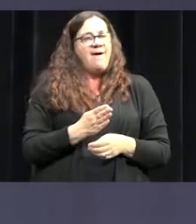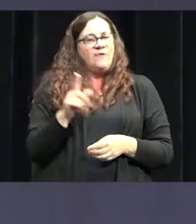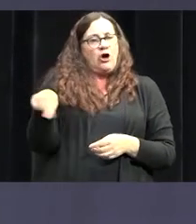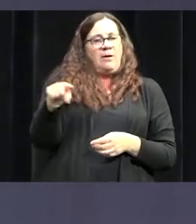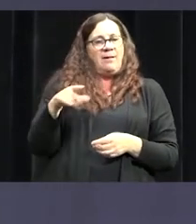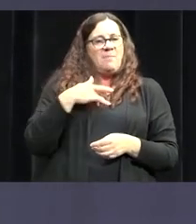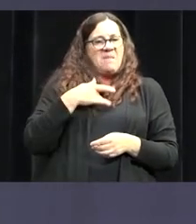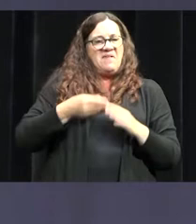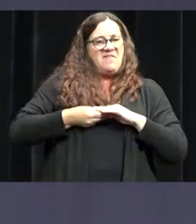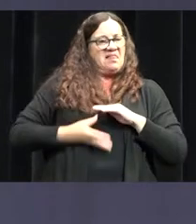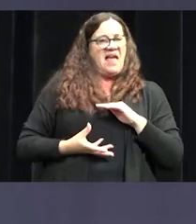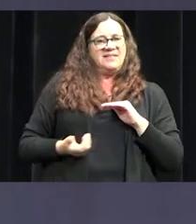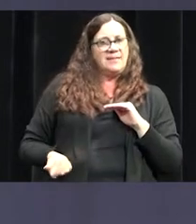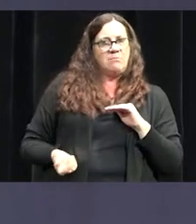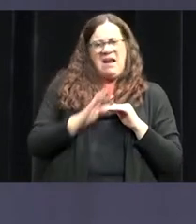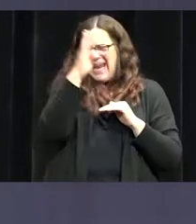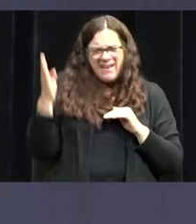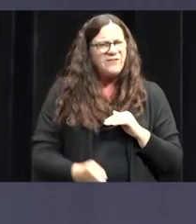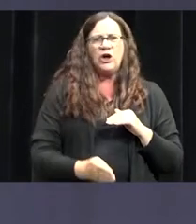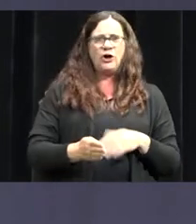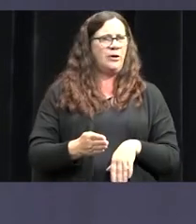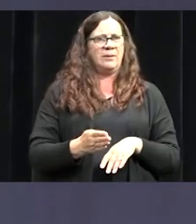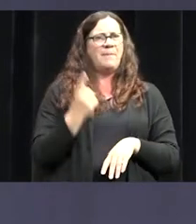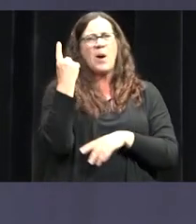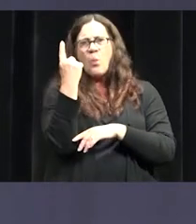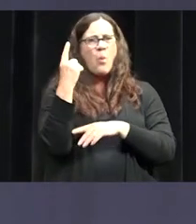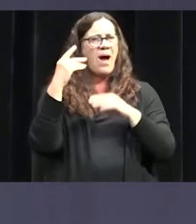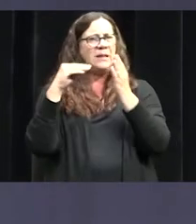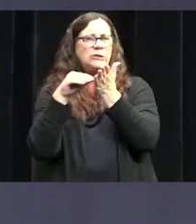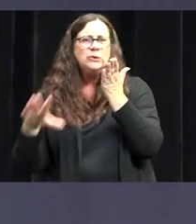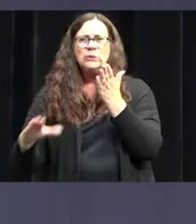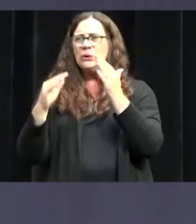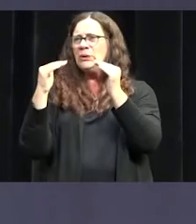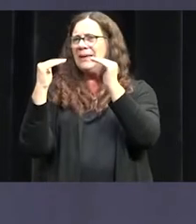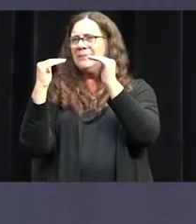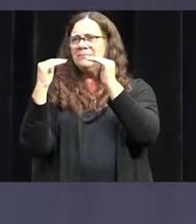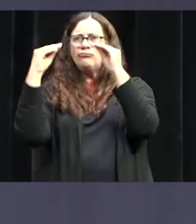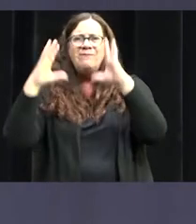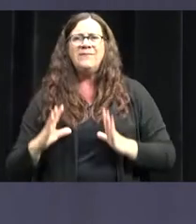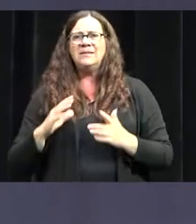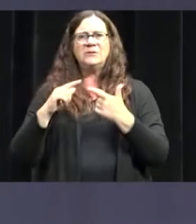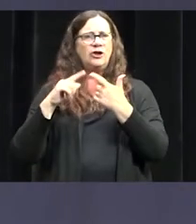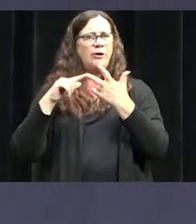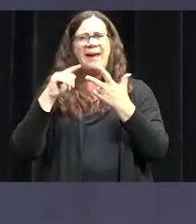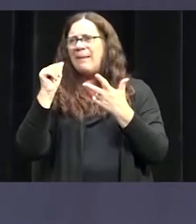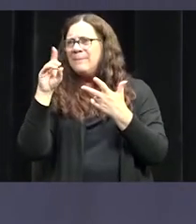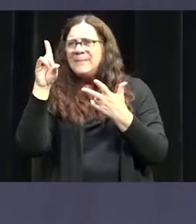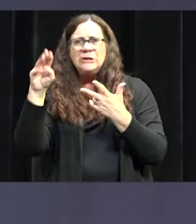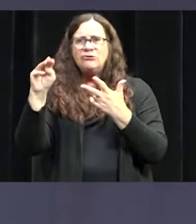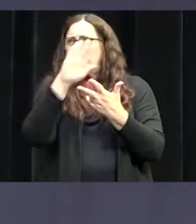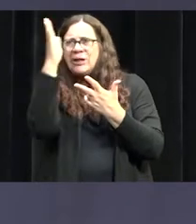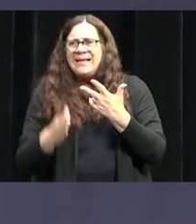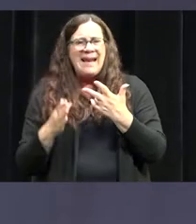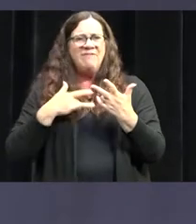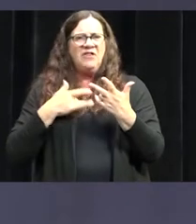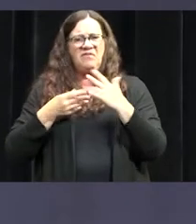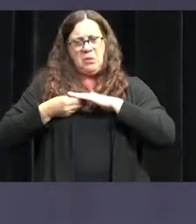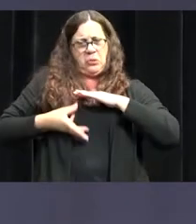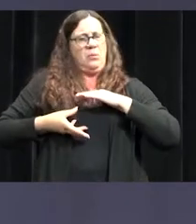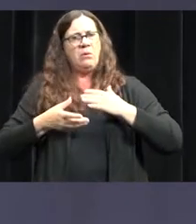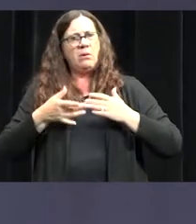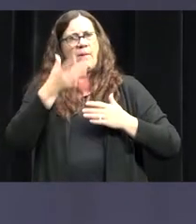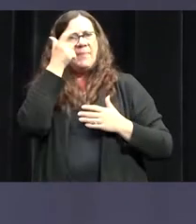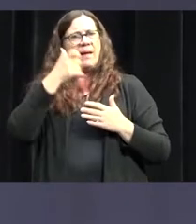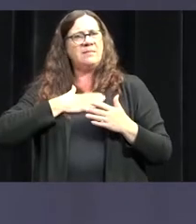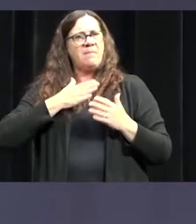student professor or administrator at this school for my background i can say with certainty that every person